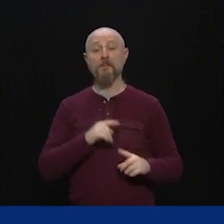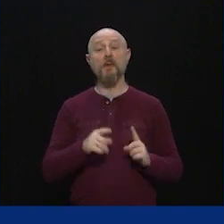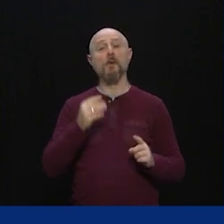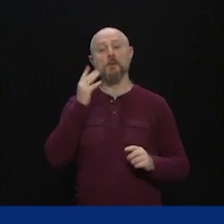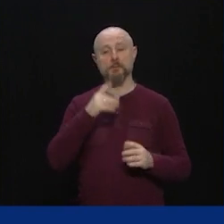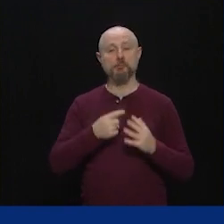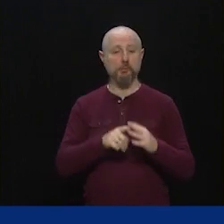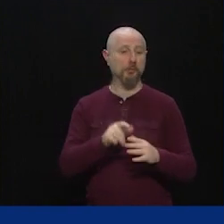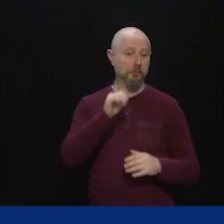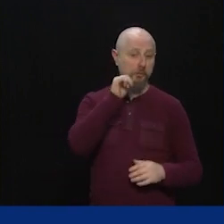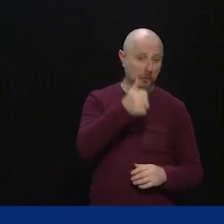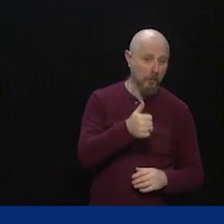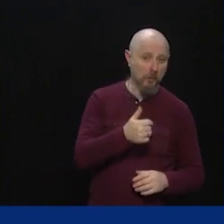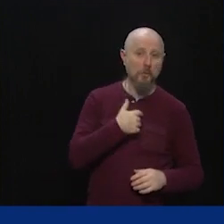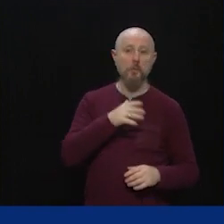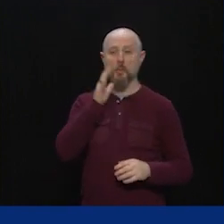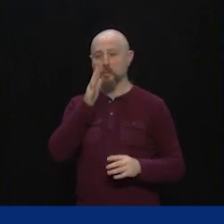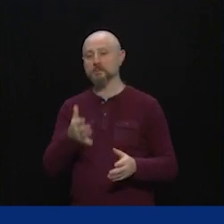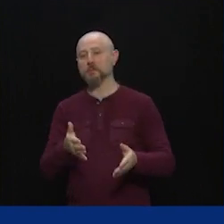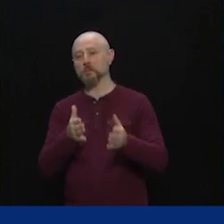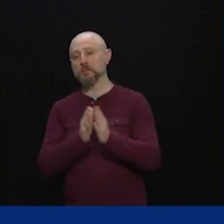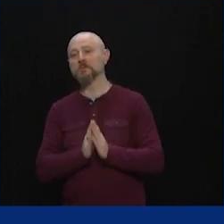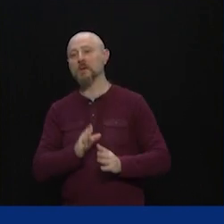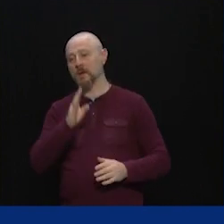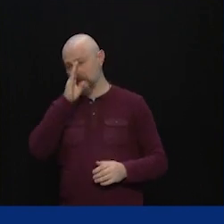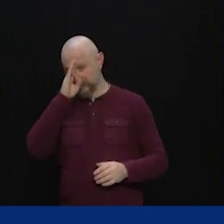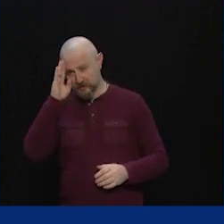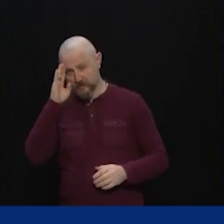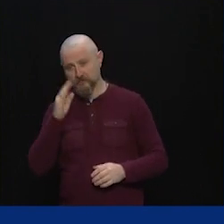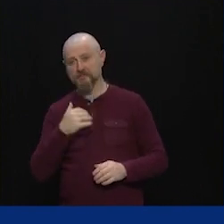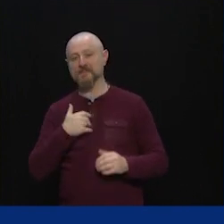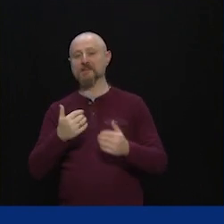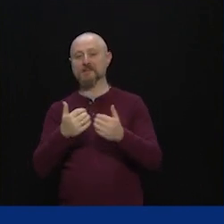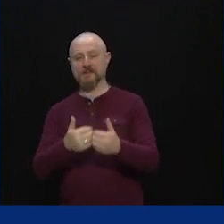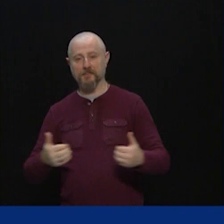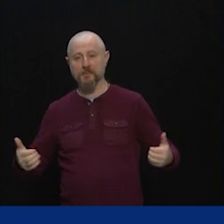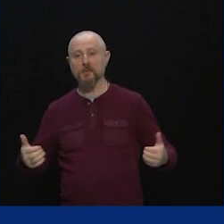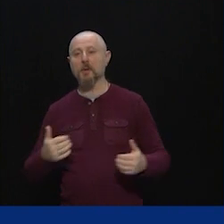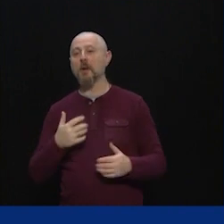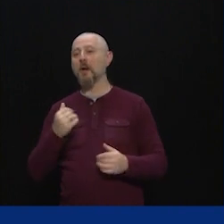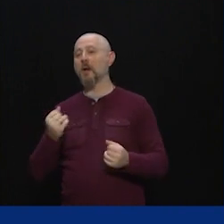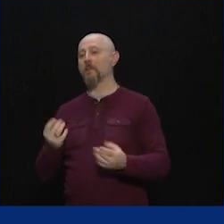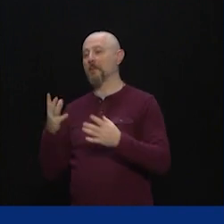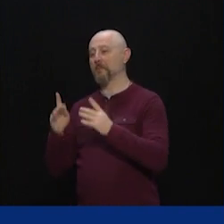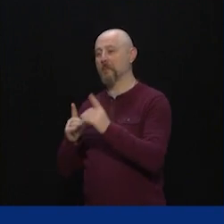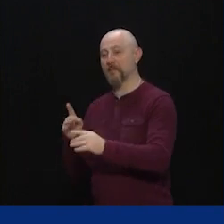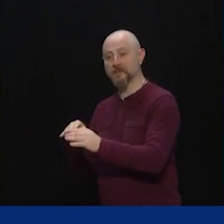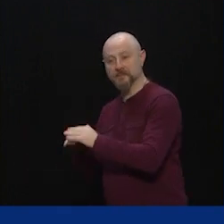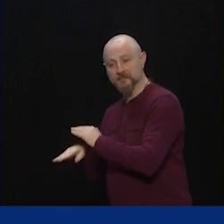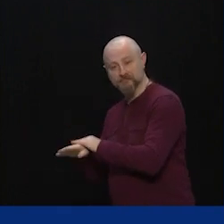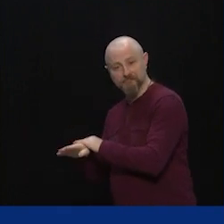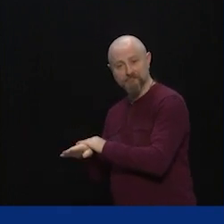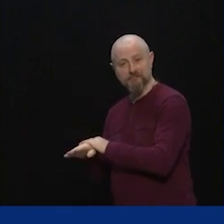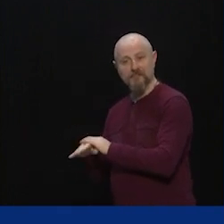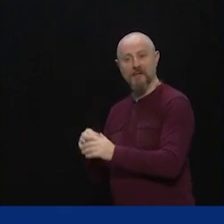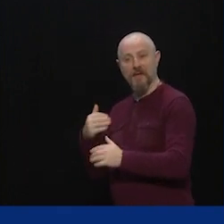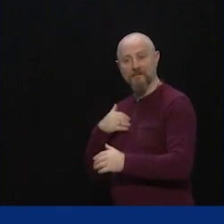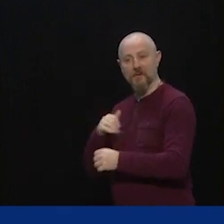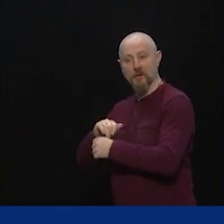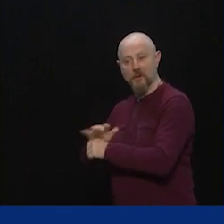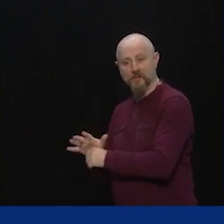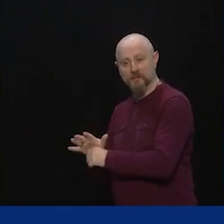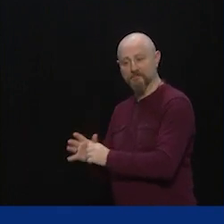break out for us. How many people are being hospitalized because of COVID symptoms? How many people happen to be testing